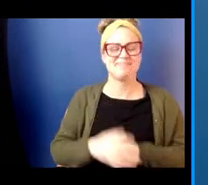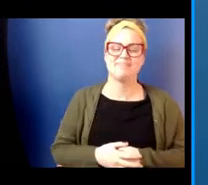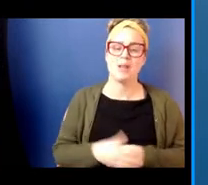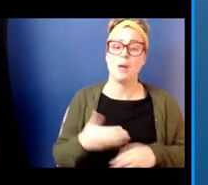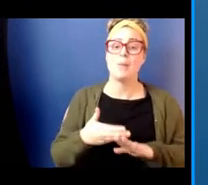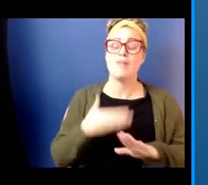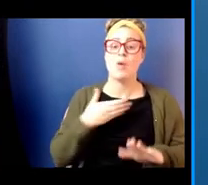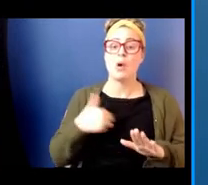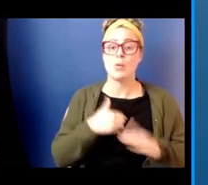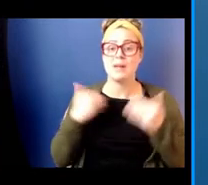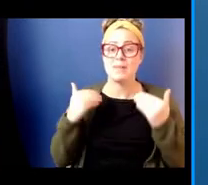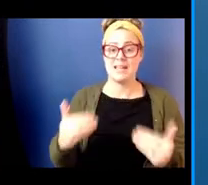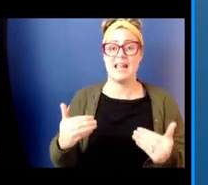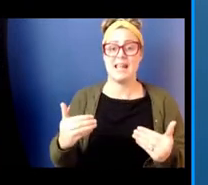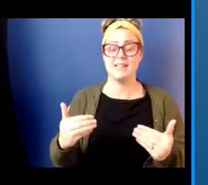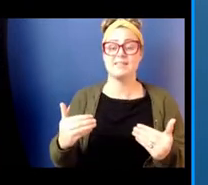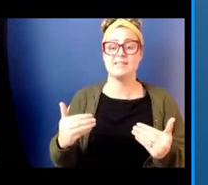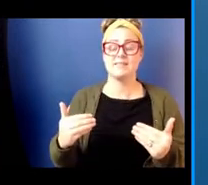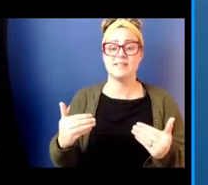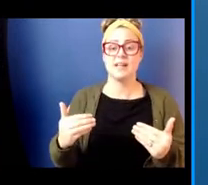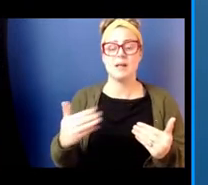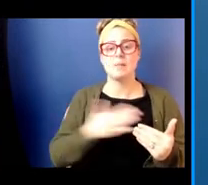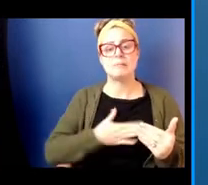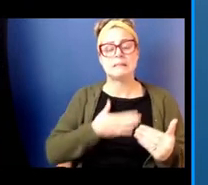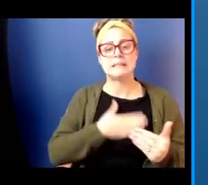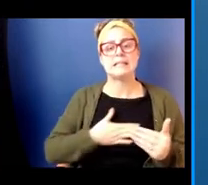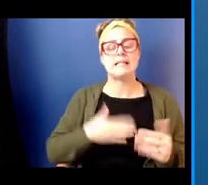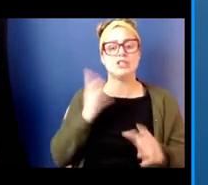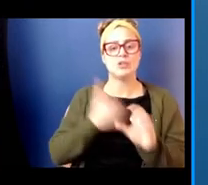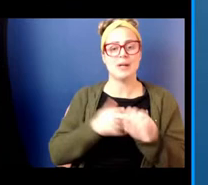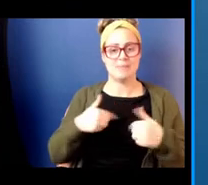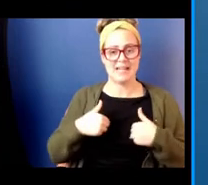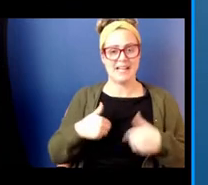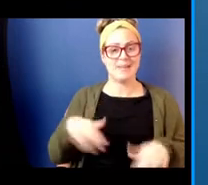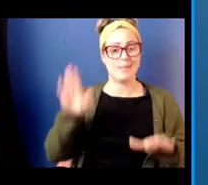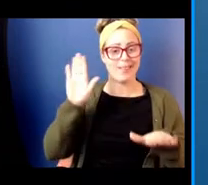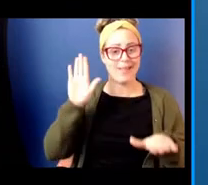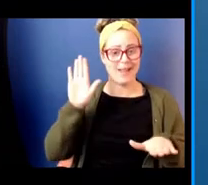please join me in in the Pledge of Allegiance